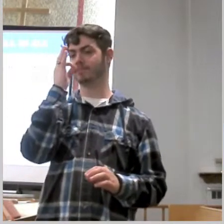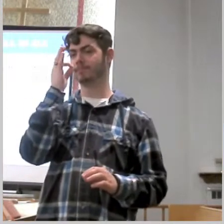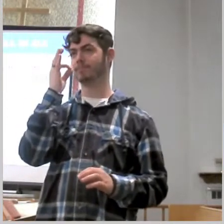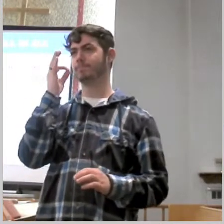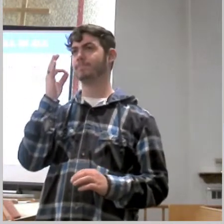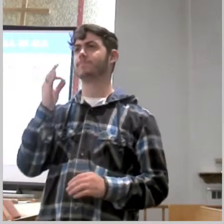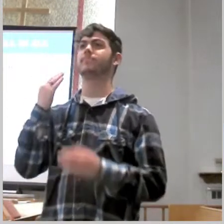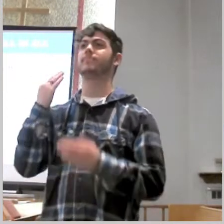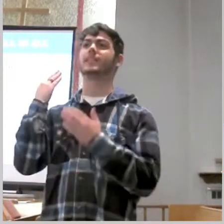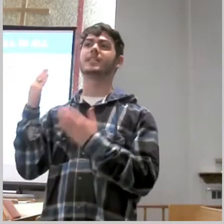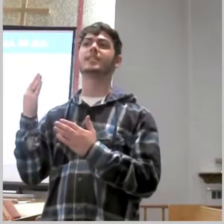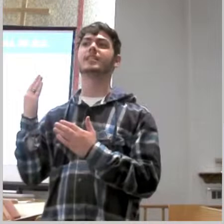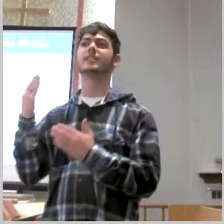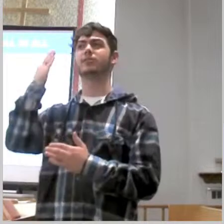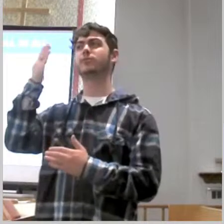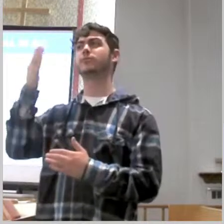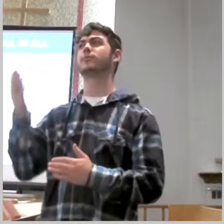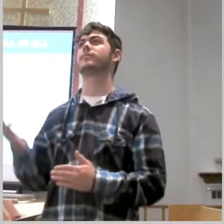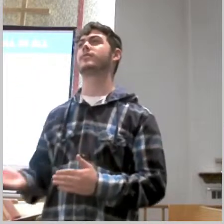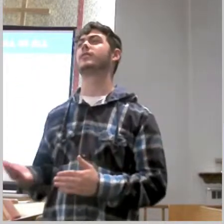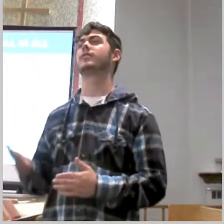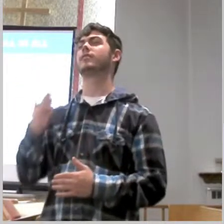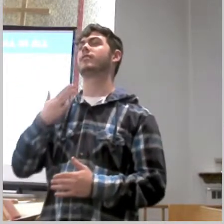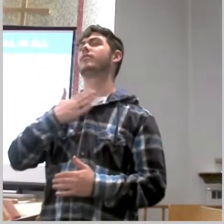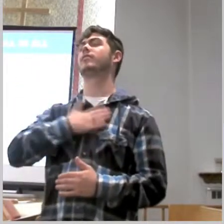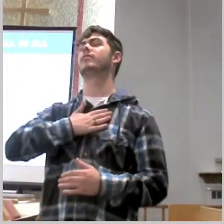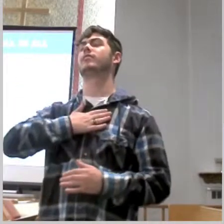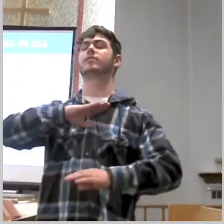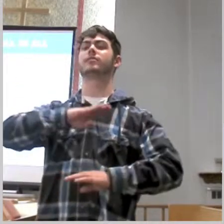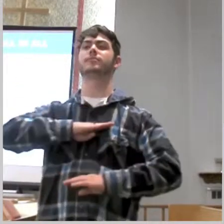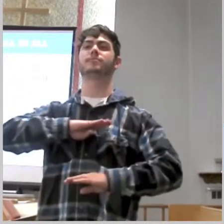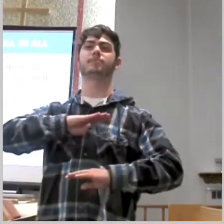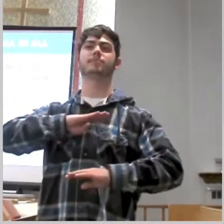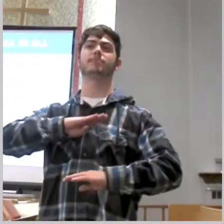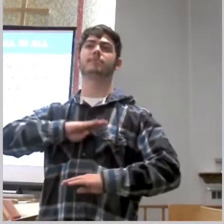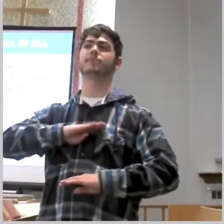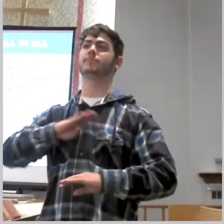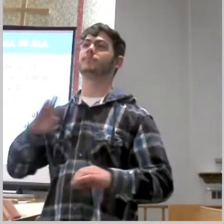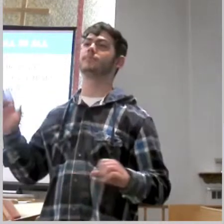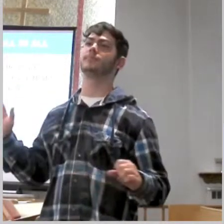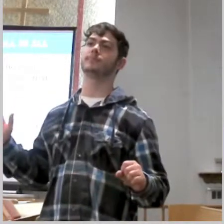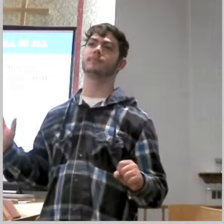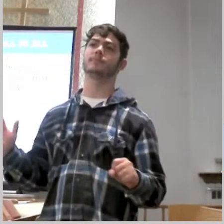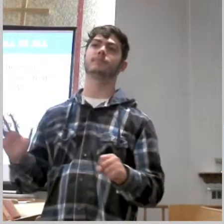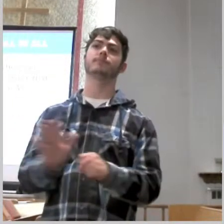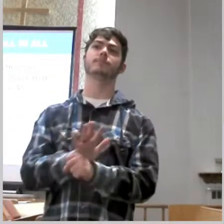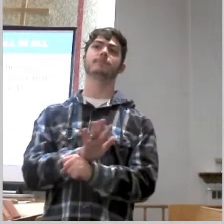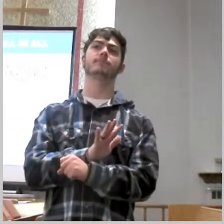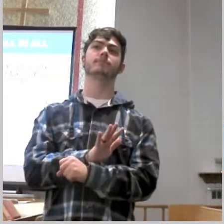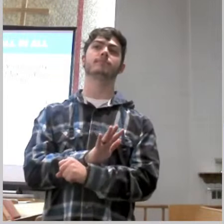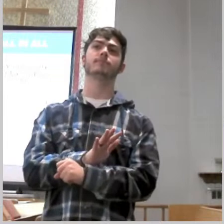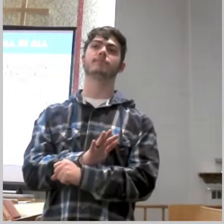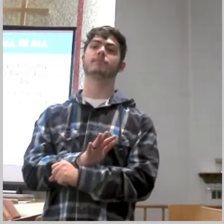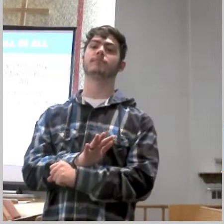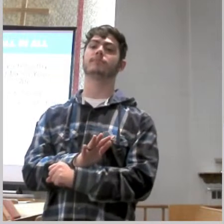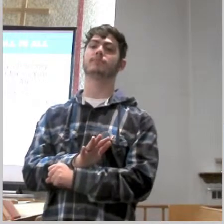be a fool. You are my all in